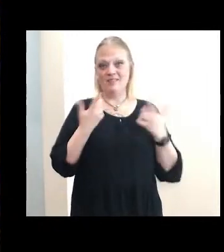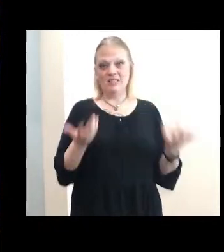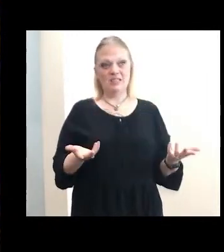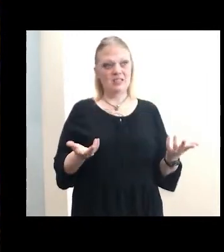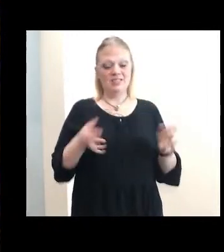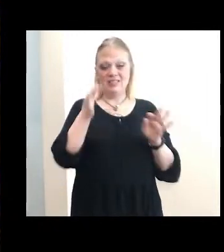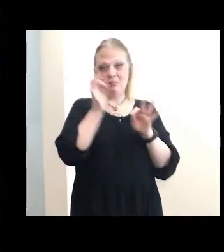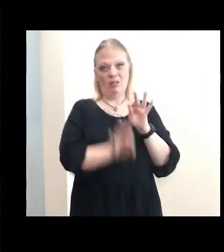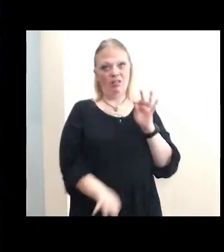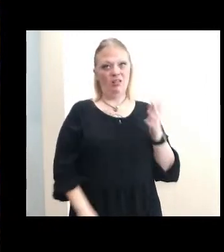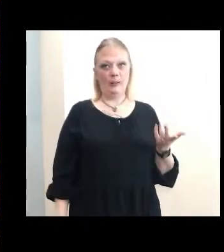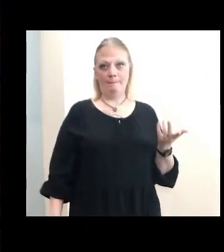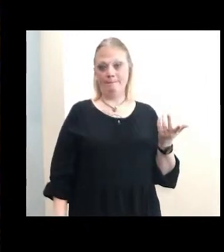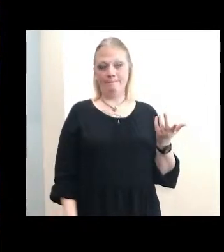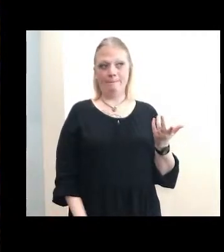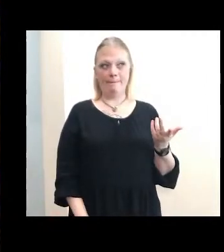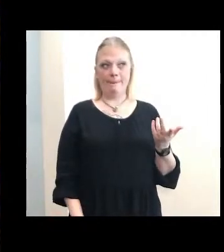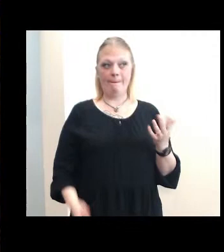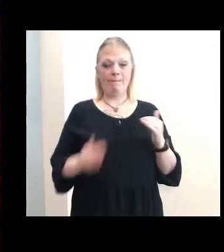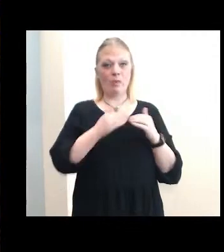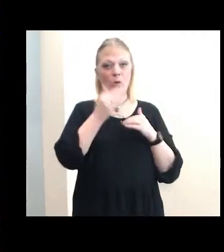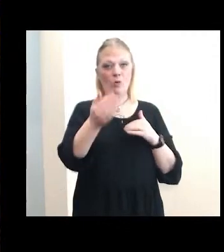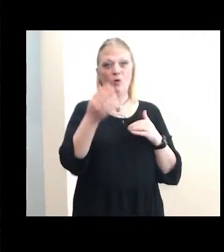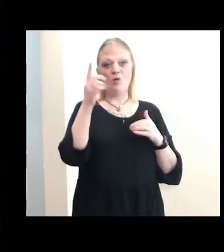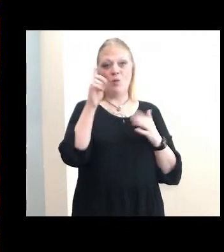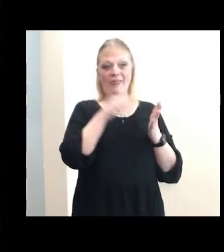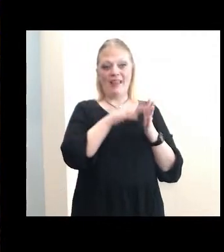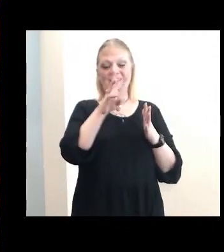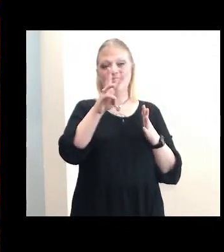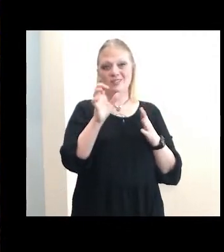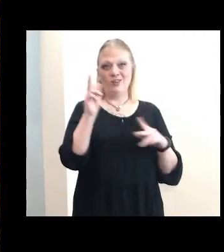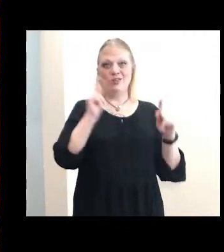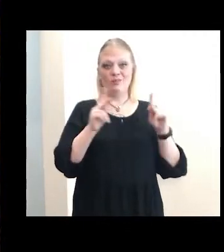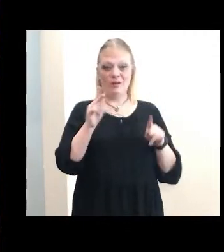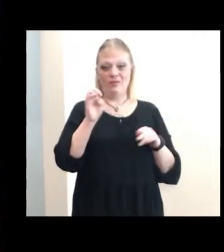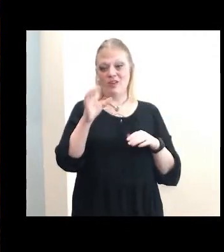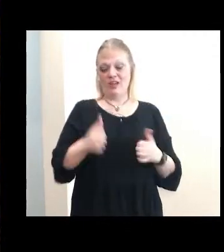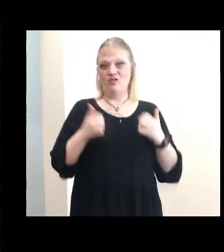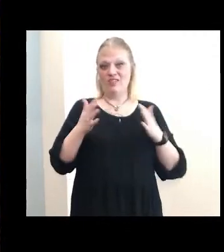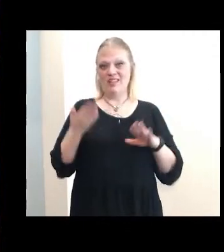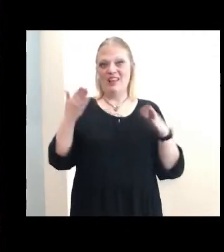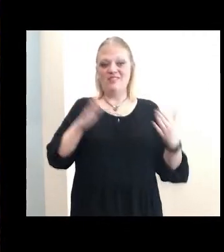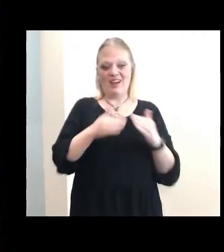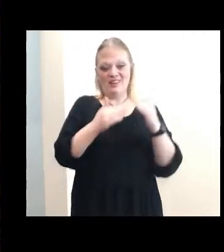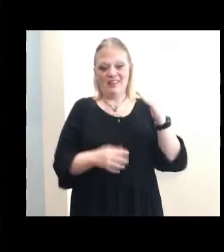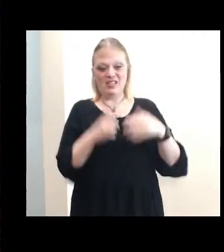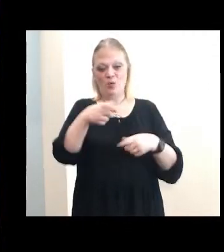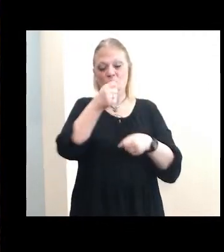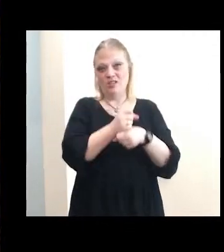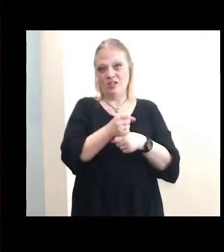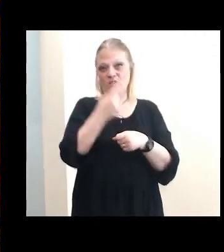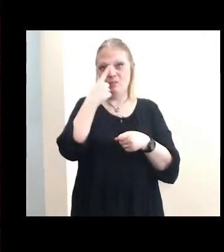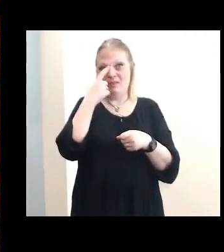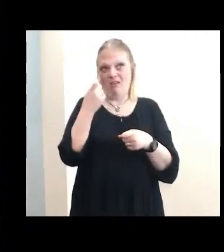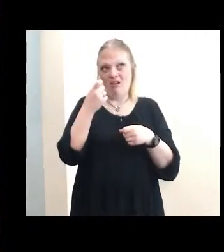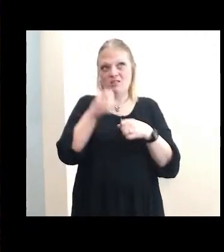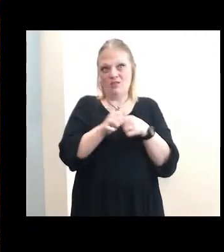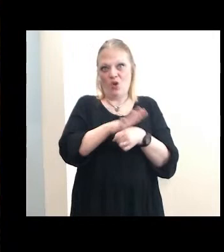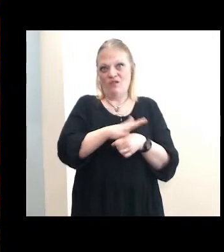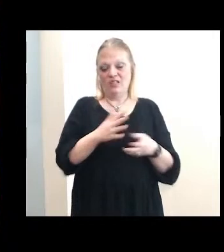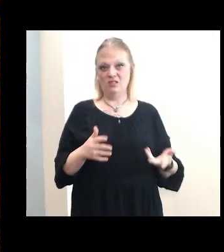It's as simple as that. More than 1,600 Erie County residents have died in still less than a year from COVID-19.